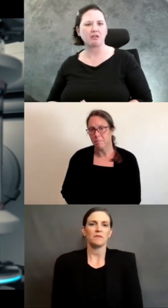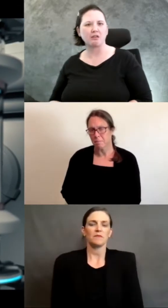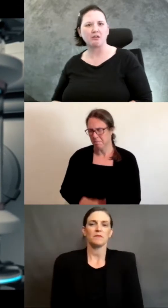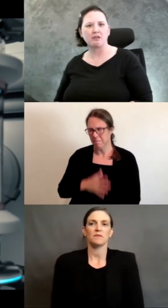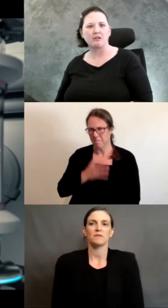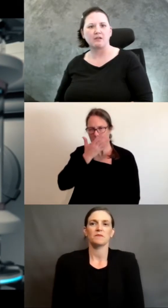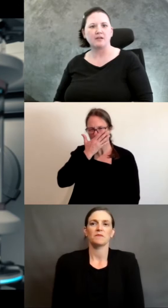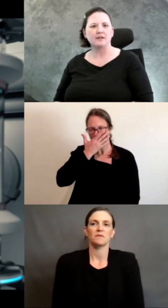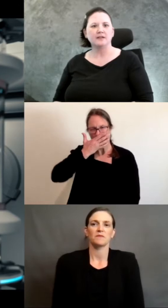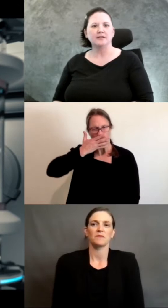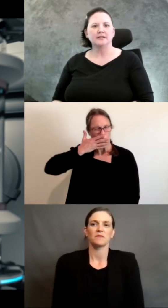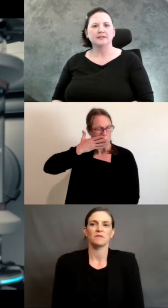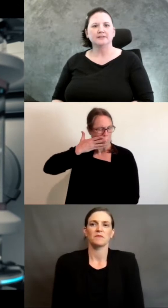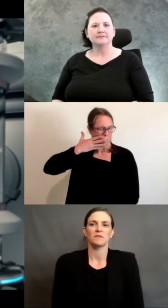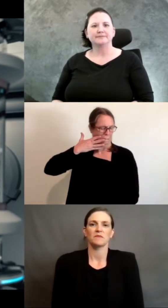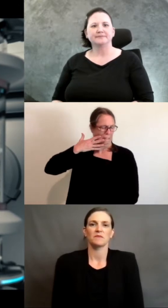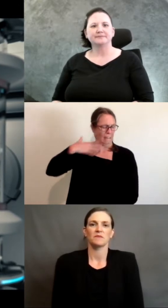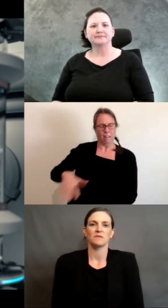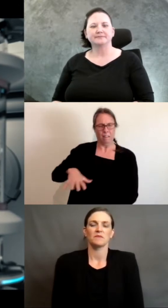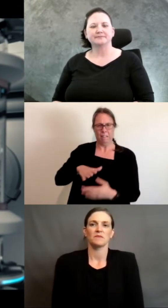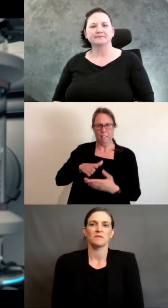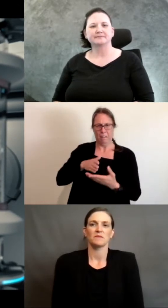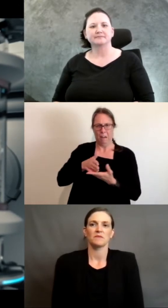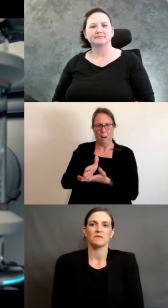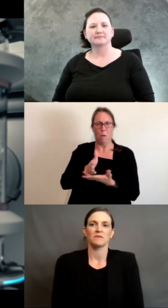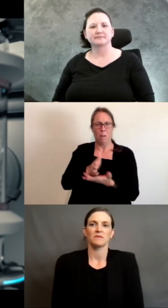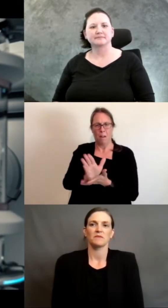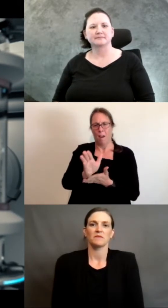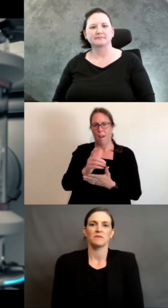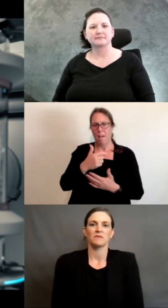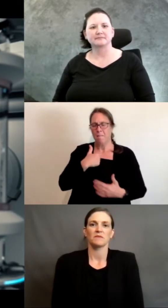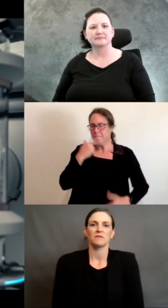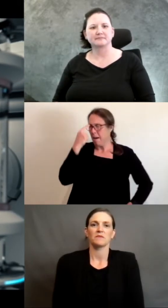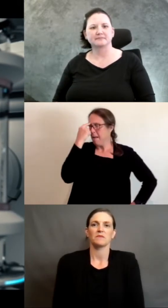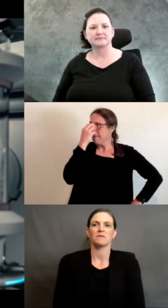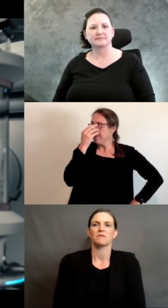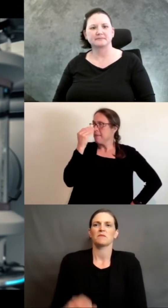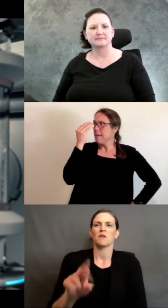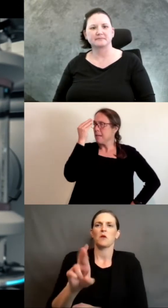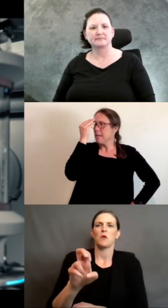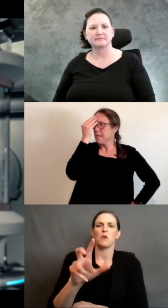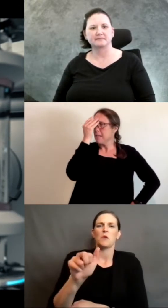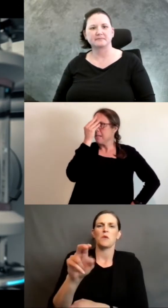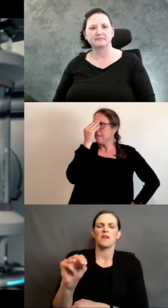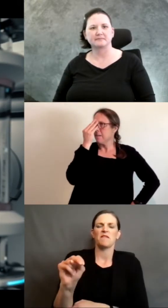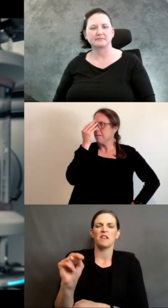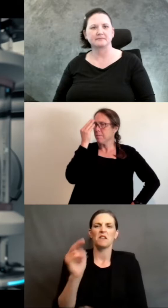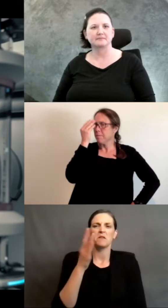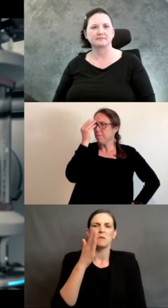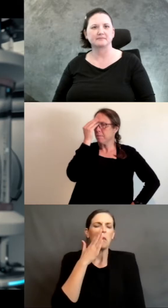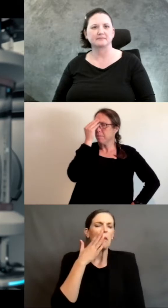Okay, let me think. Revan slowly wipes the spit from his face.